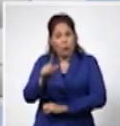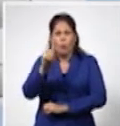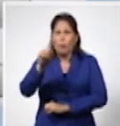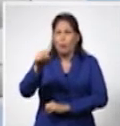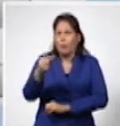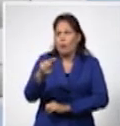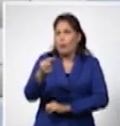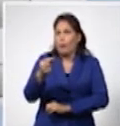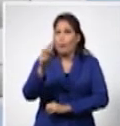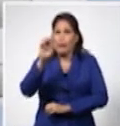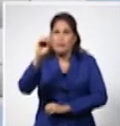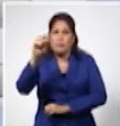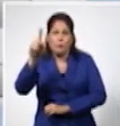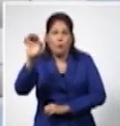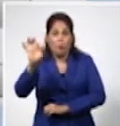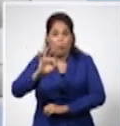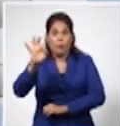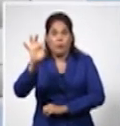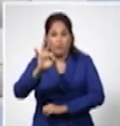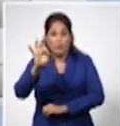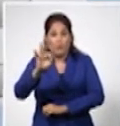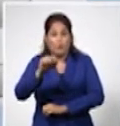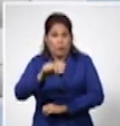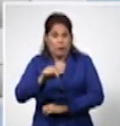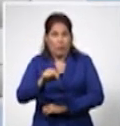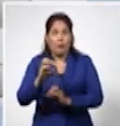began to